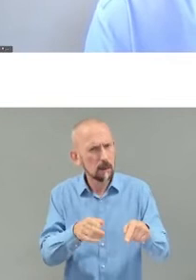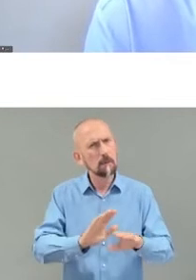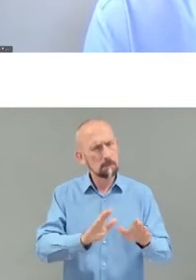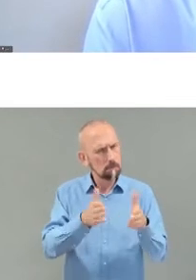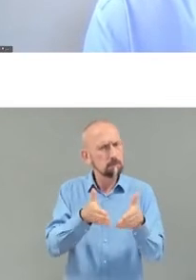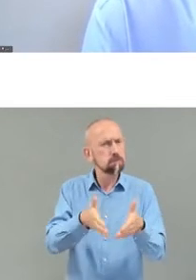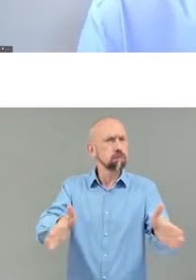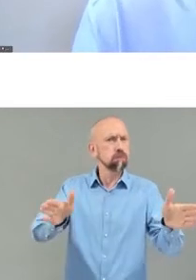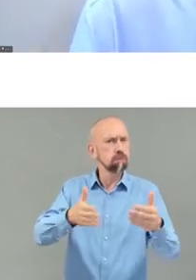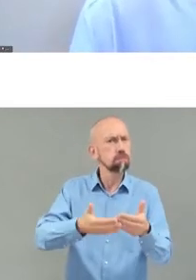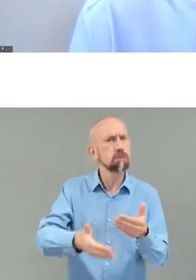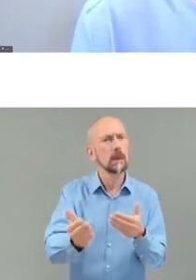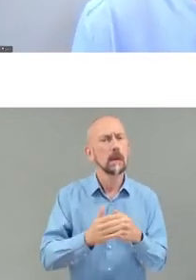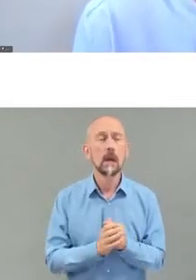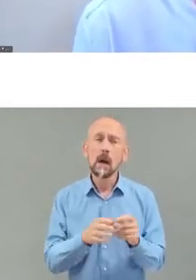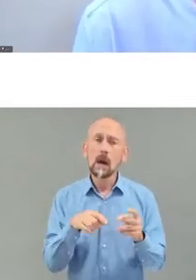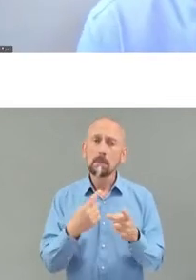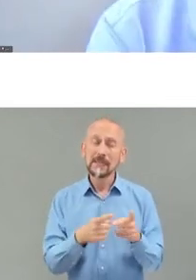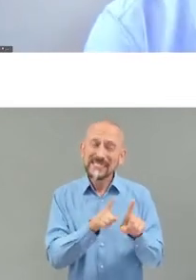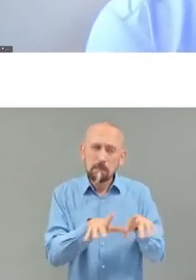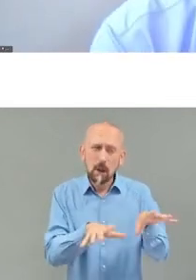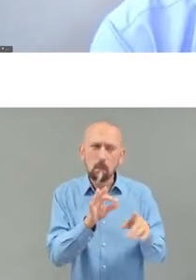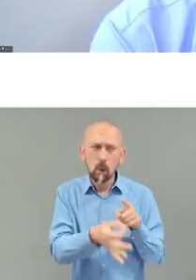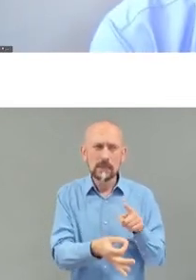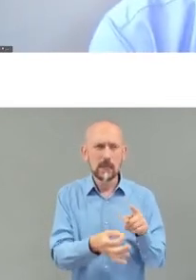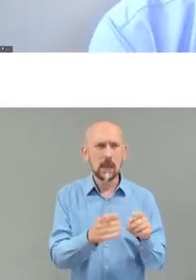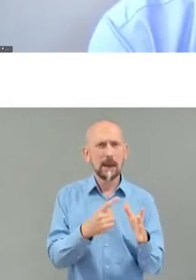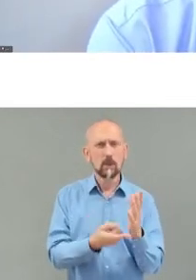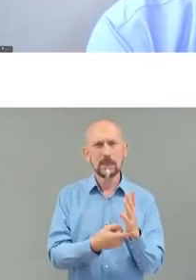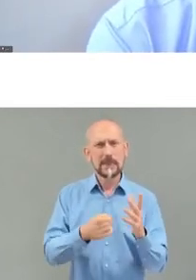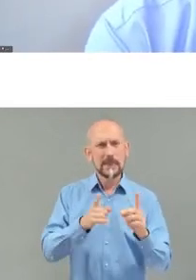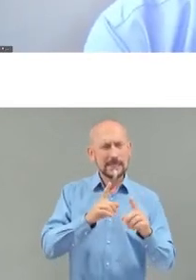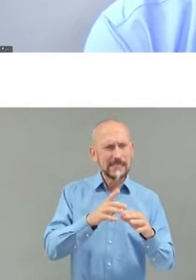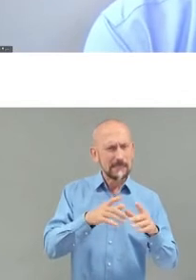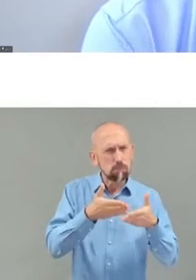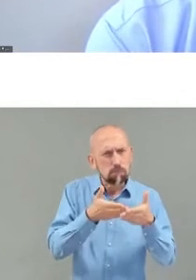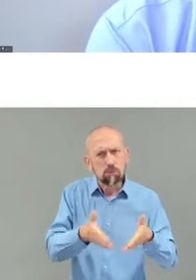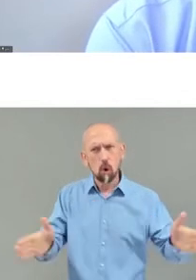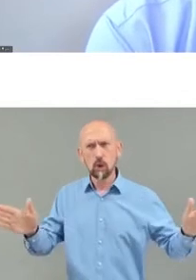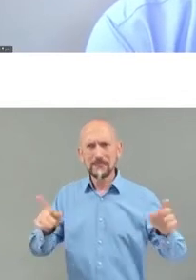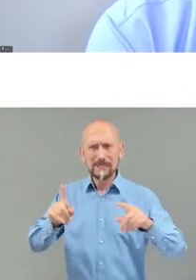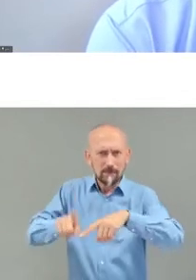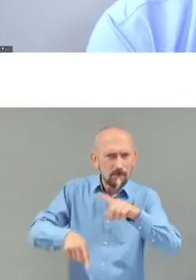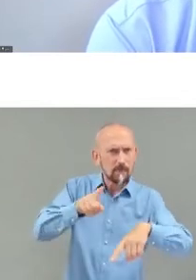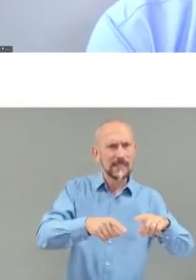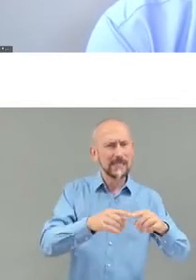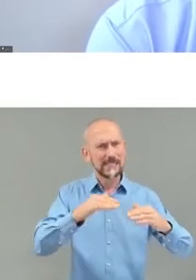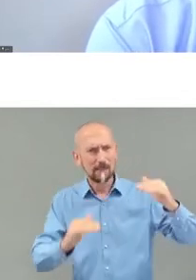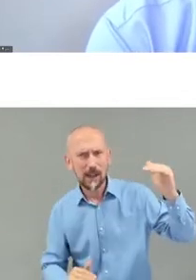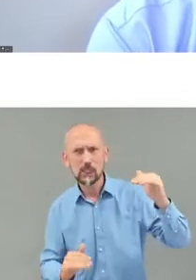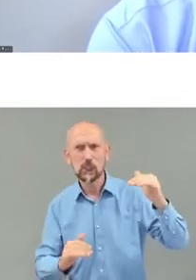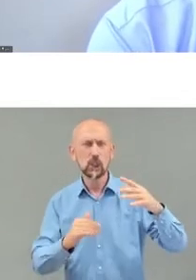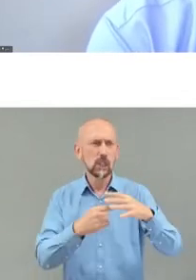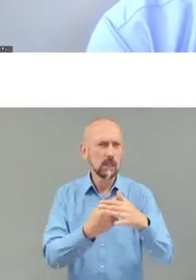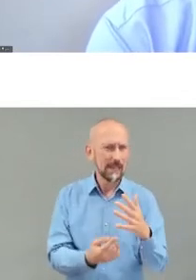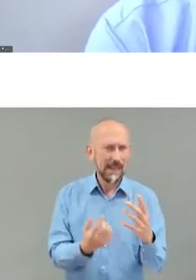point about the broad range of different sorts of difference and disadvantage that we need to be mindful of and the way in which those can